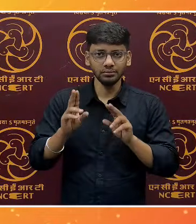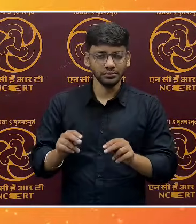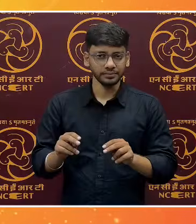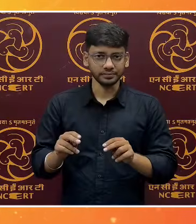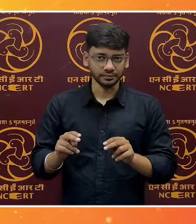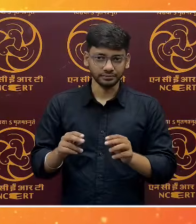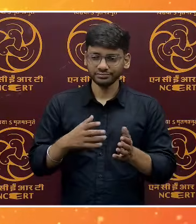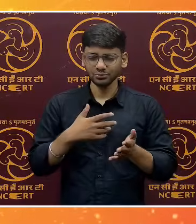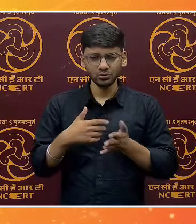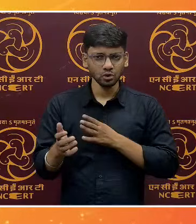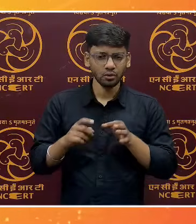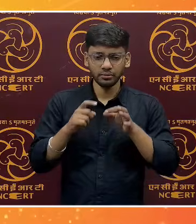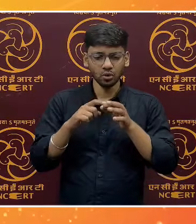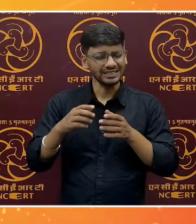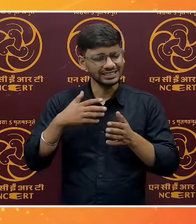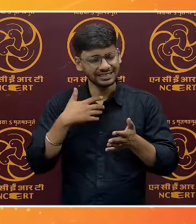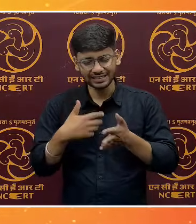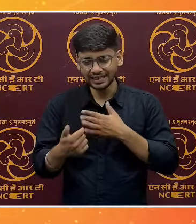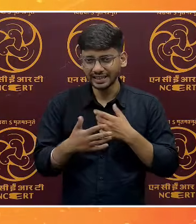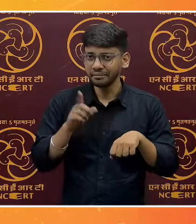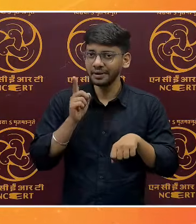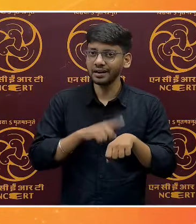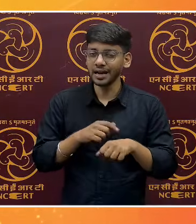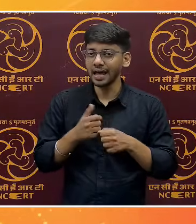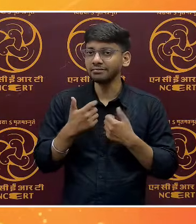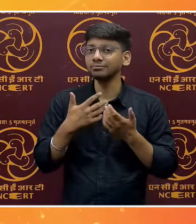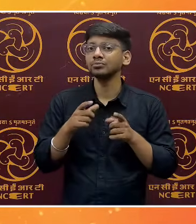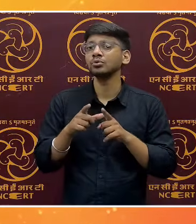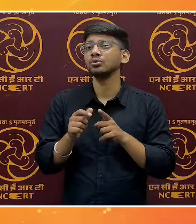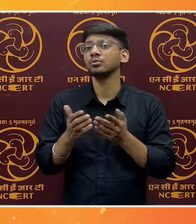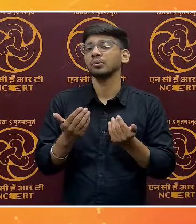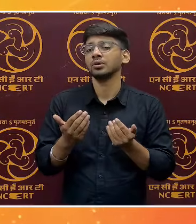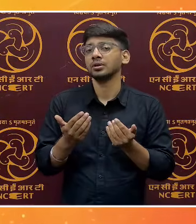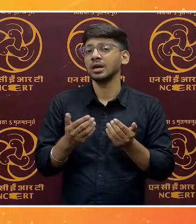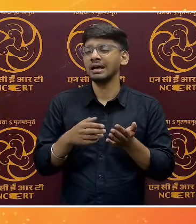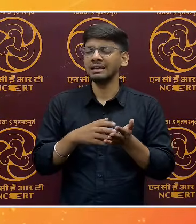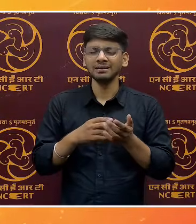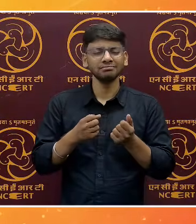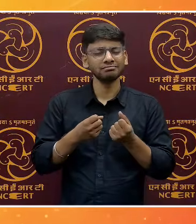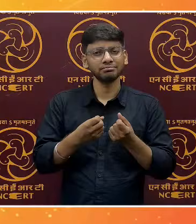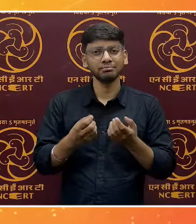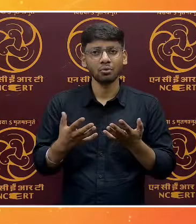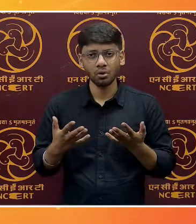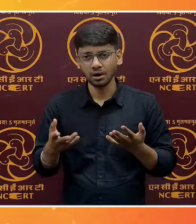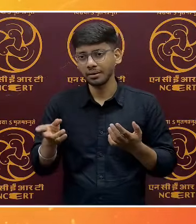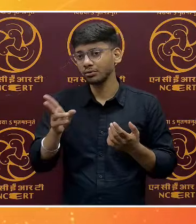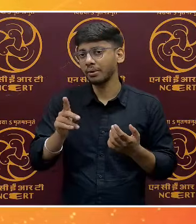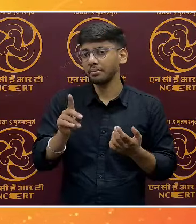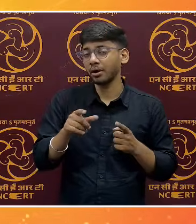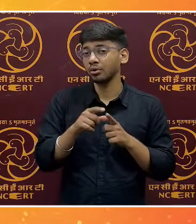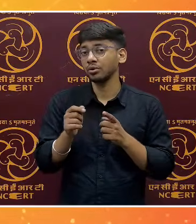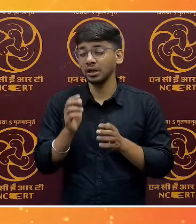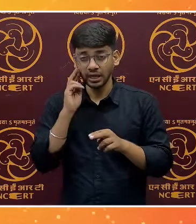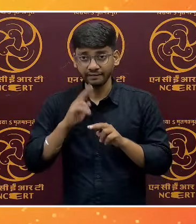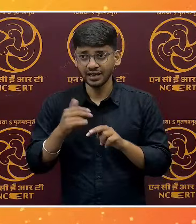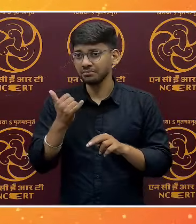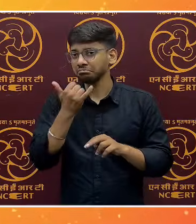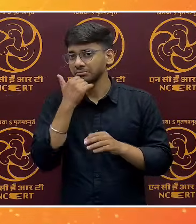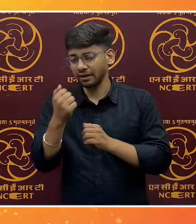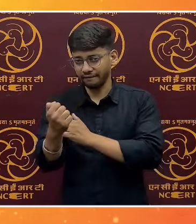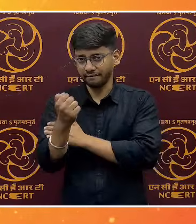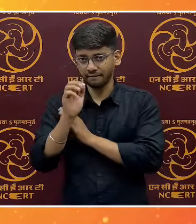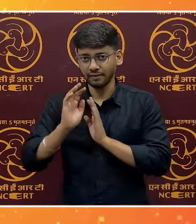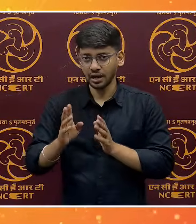any Yes. question, right? Yes, yes. Okay. And you can attempt n number of time also. Okay. If you find any difficulty, you can